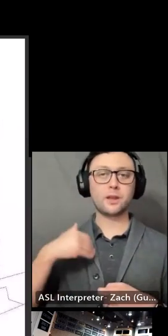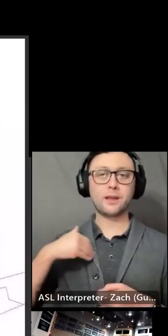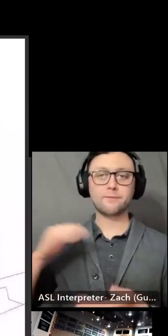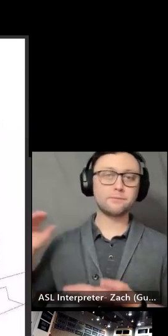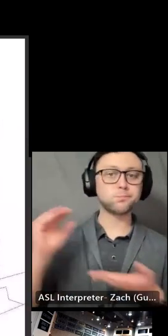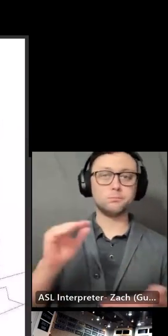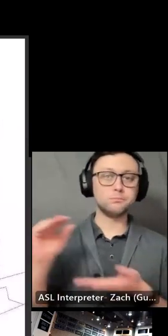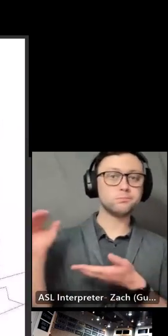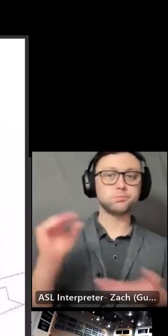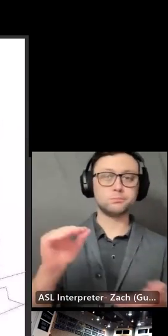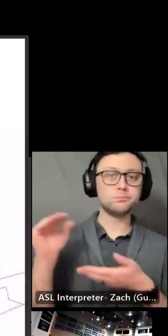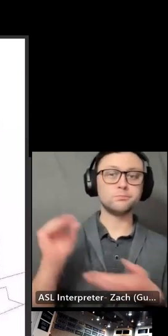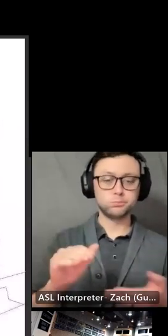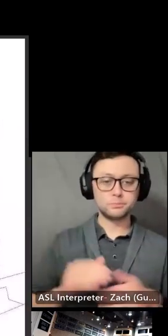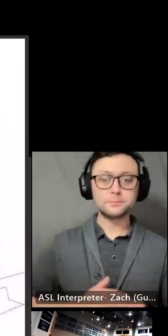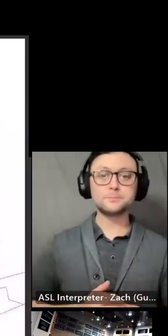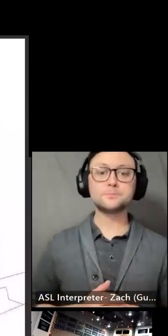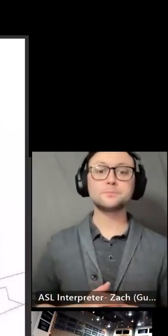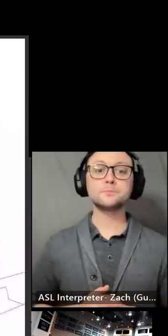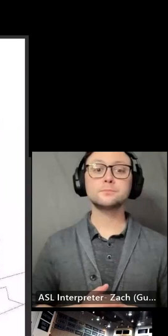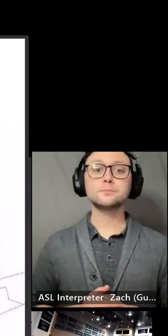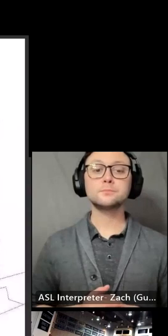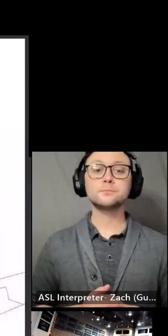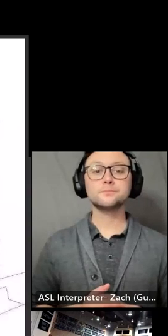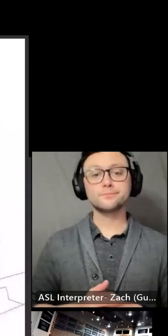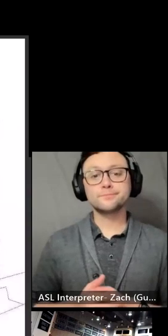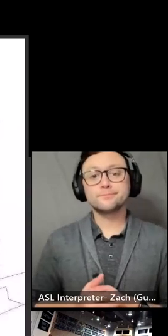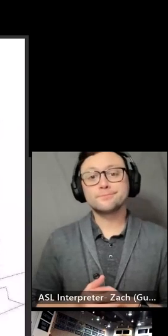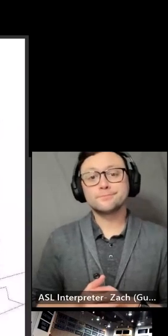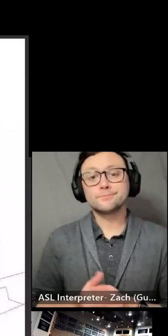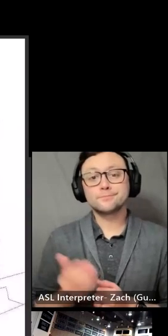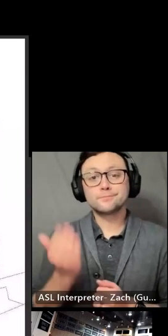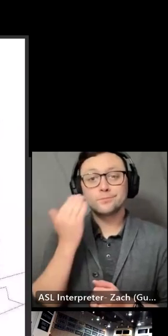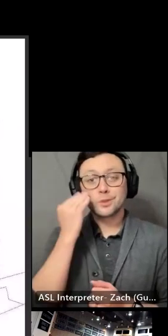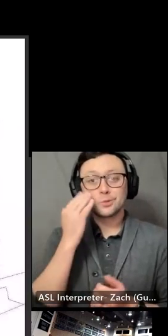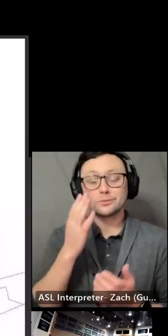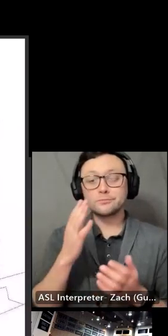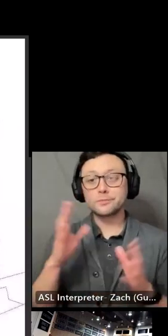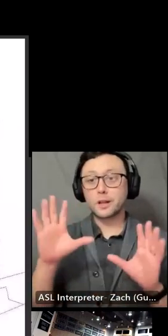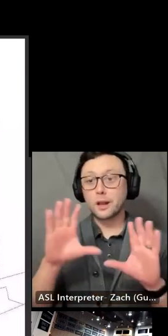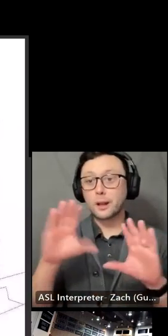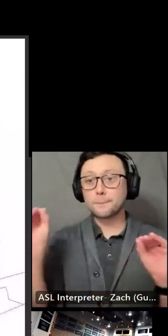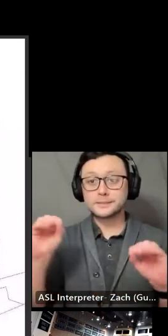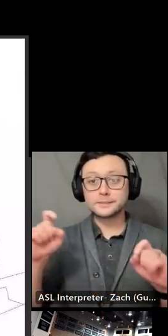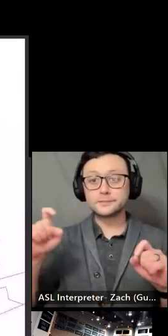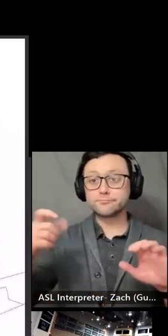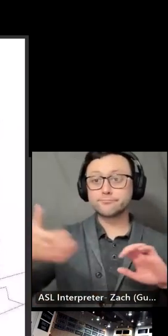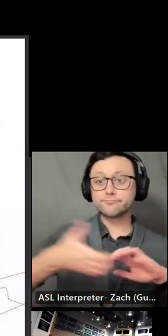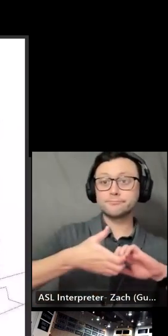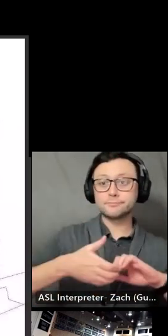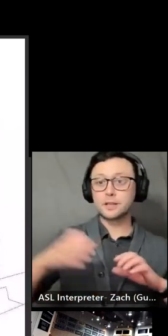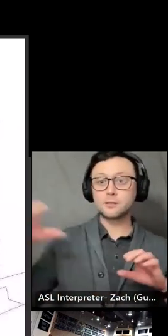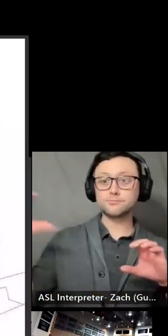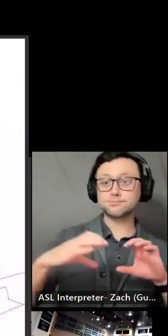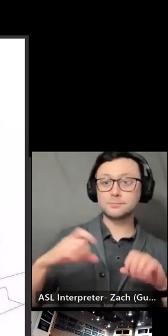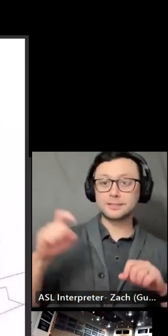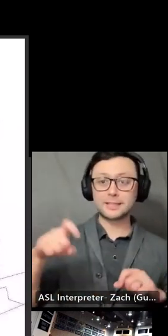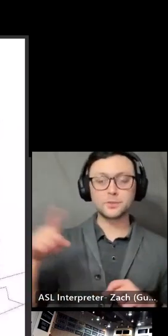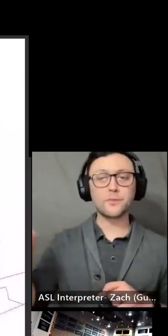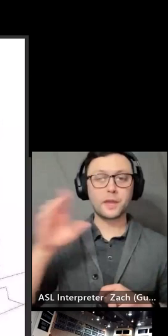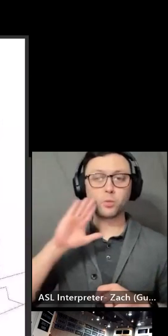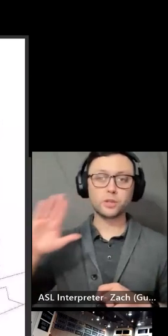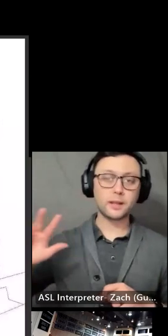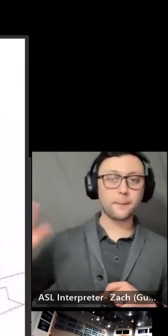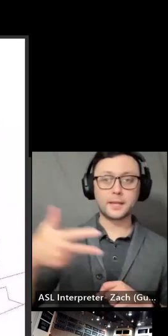loads, that the electrical, you know, utility companies are going to need to meet. They would come in and